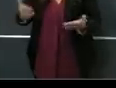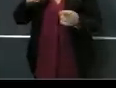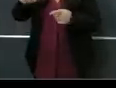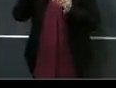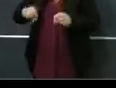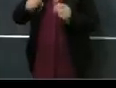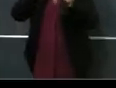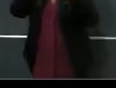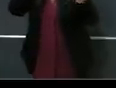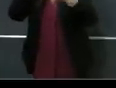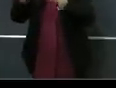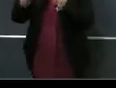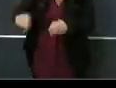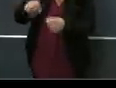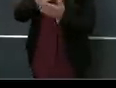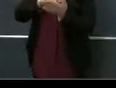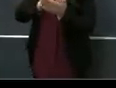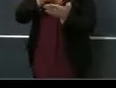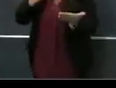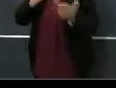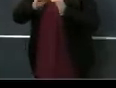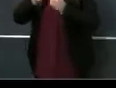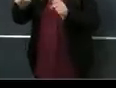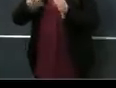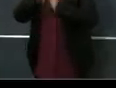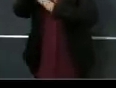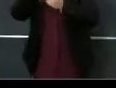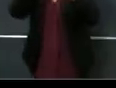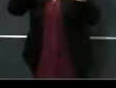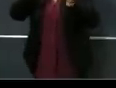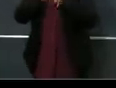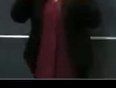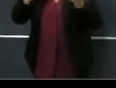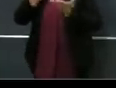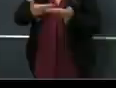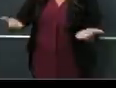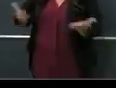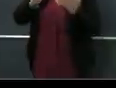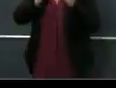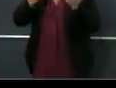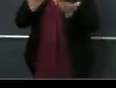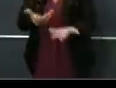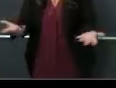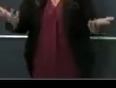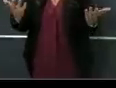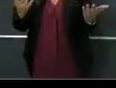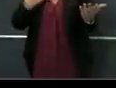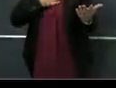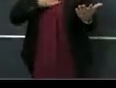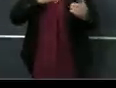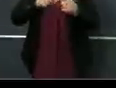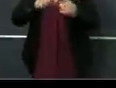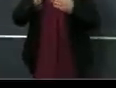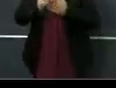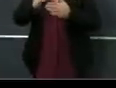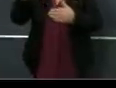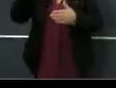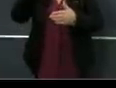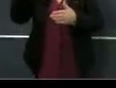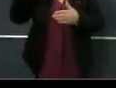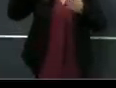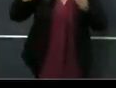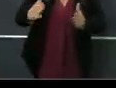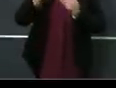success and that give them the best chances to be successful. I'm proud to be co-chairing that task force with Senator